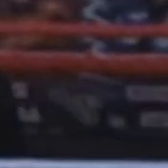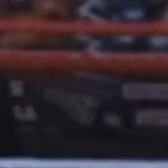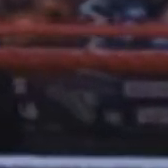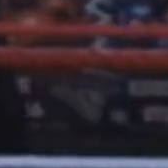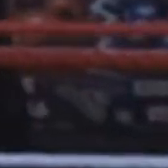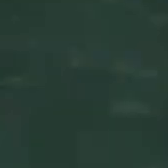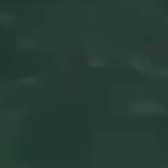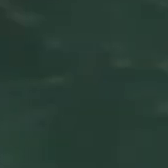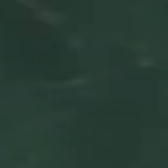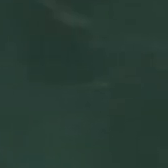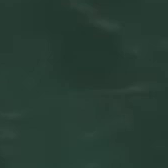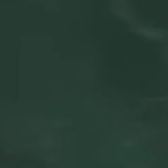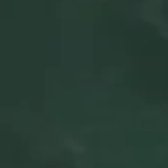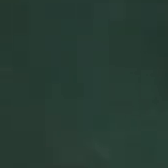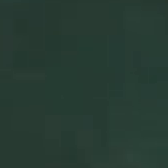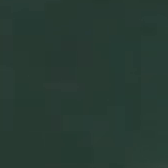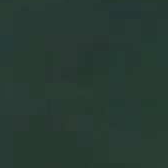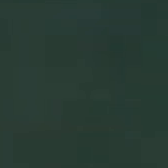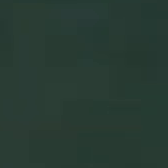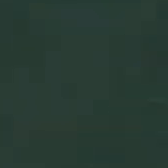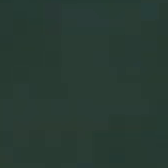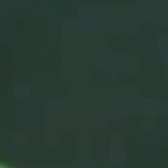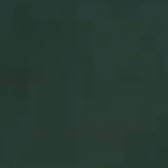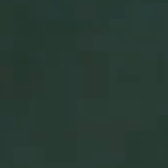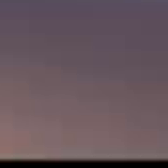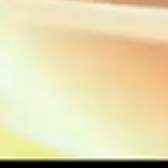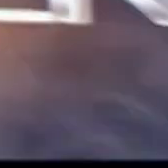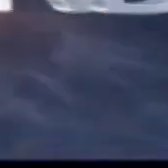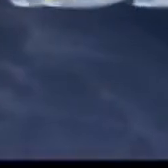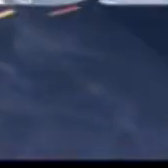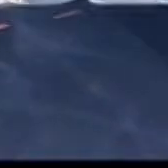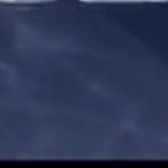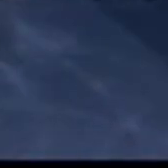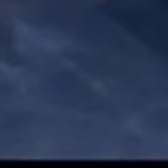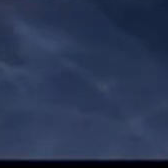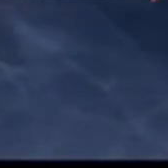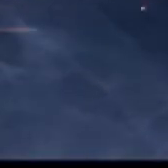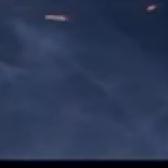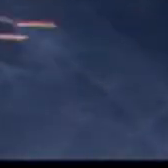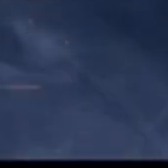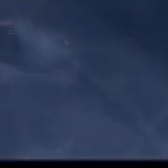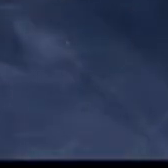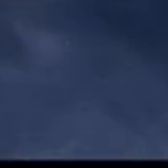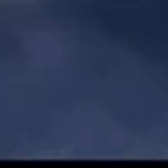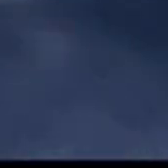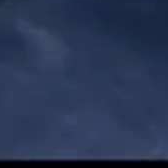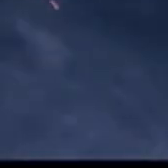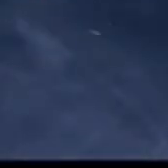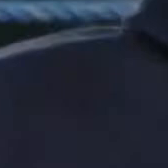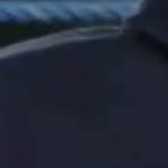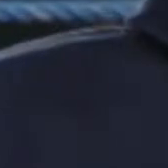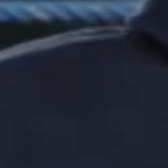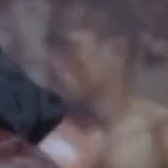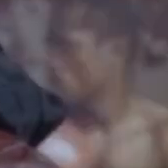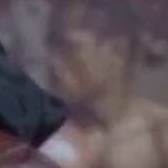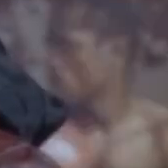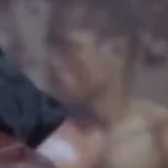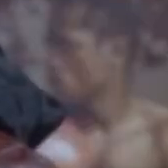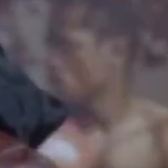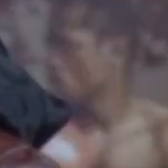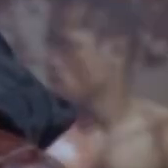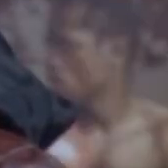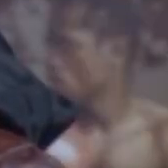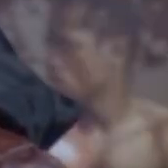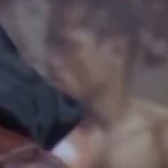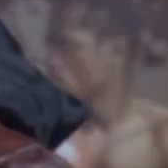We need this win, Wanjala. You have to win. They are fearless, yet friendly. I hope aura